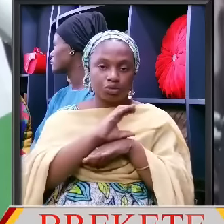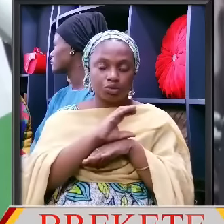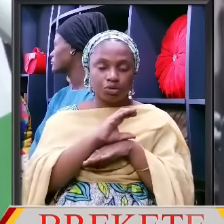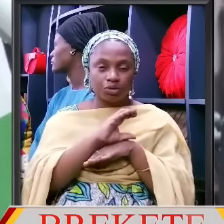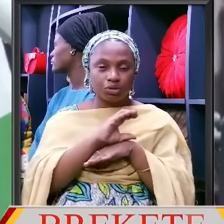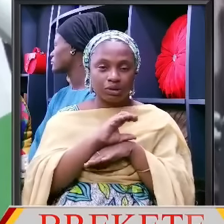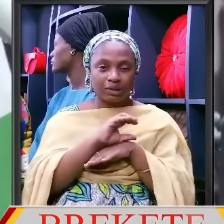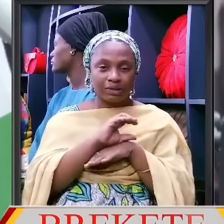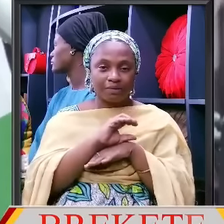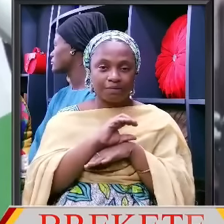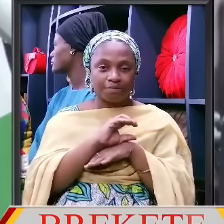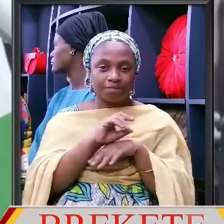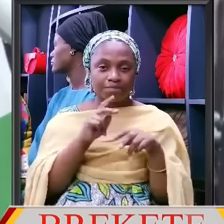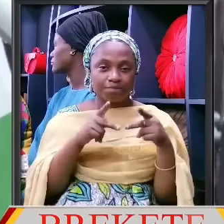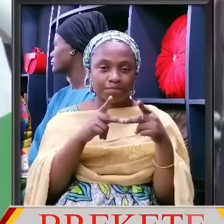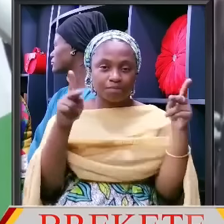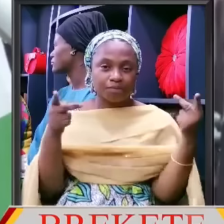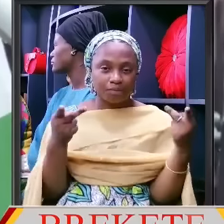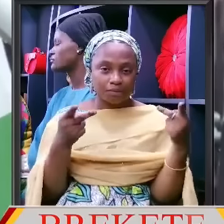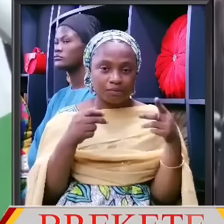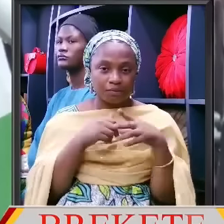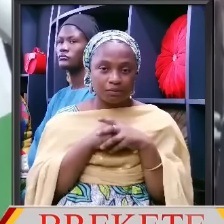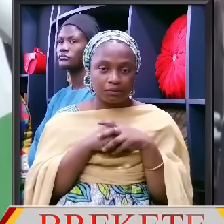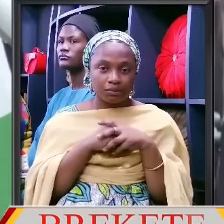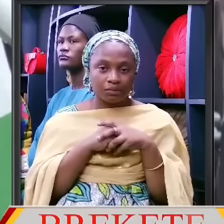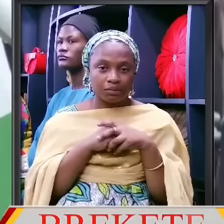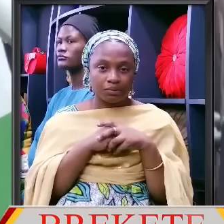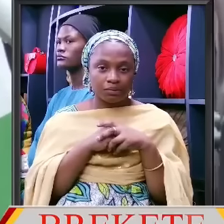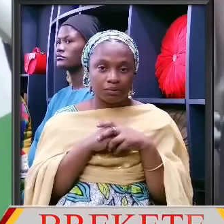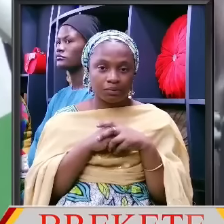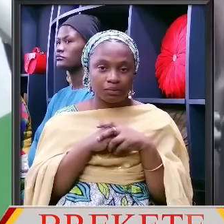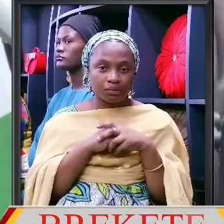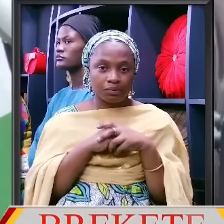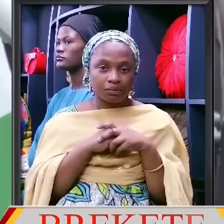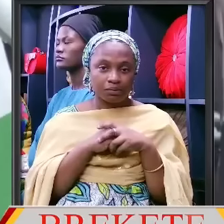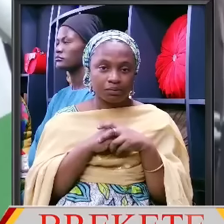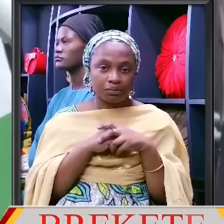Catholic Church, Ozomu Mbobowa. And I hear say you go that